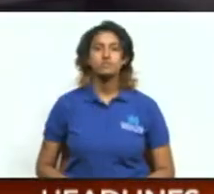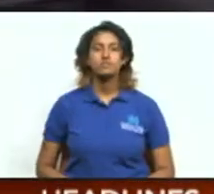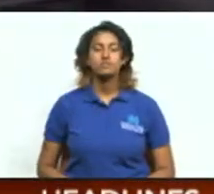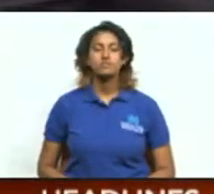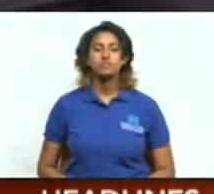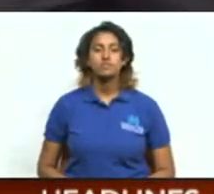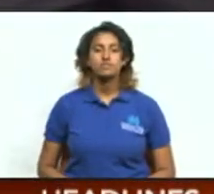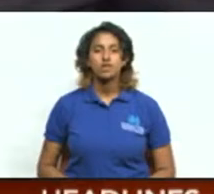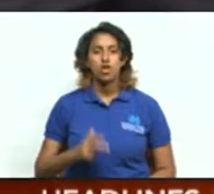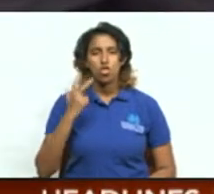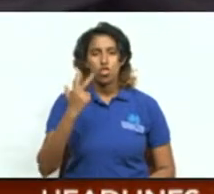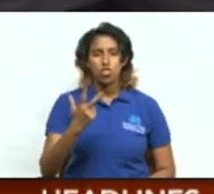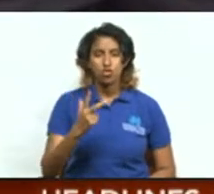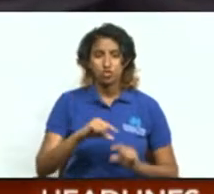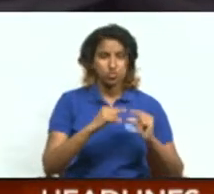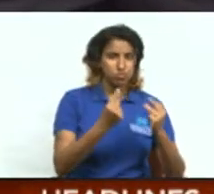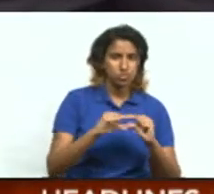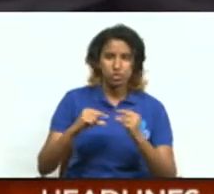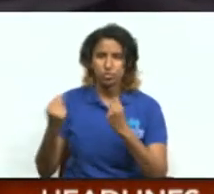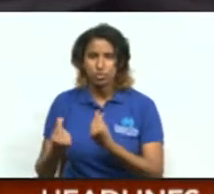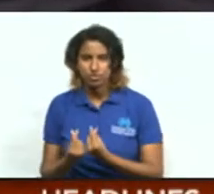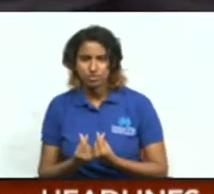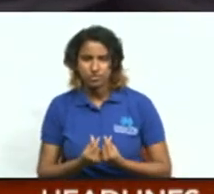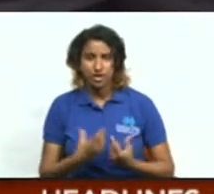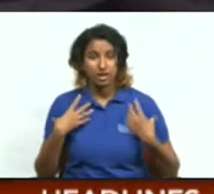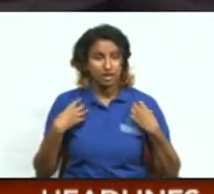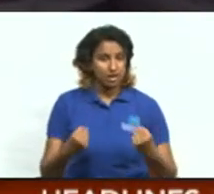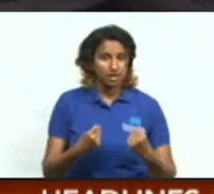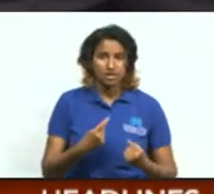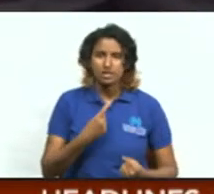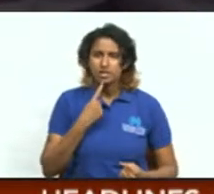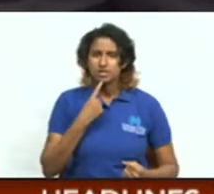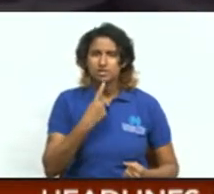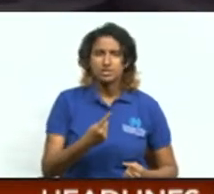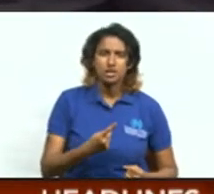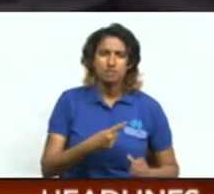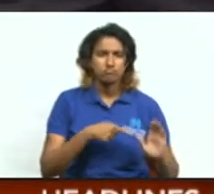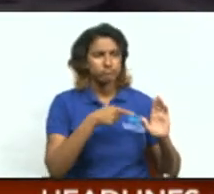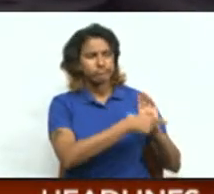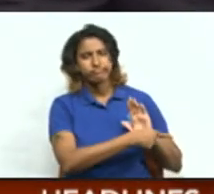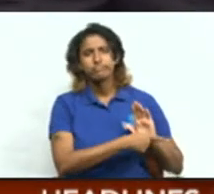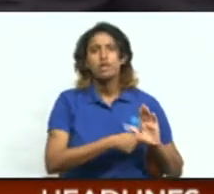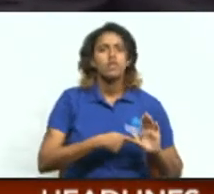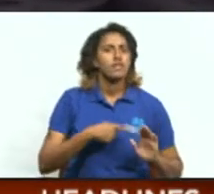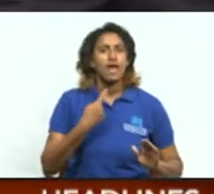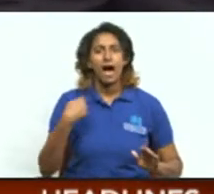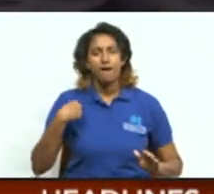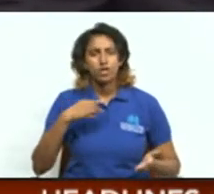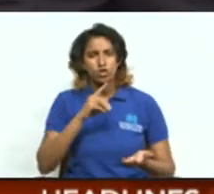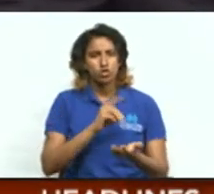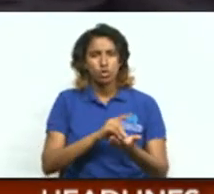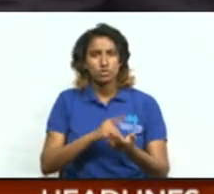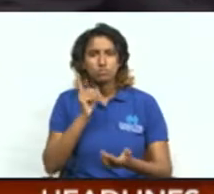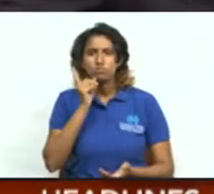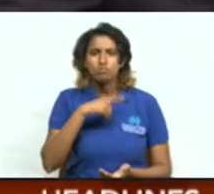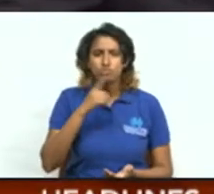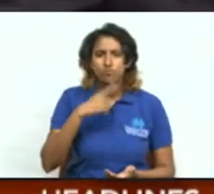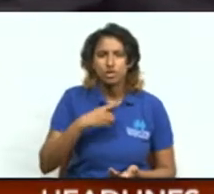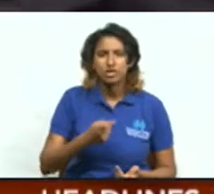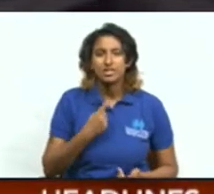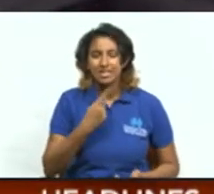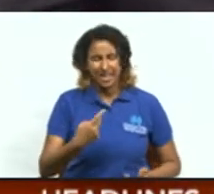Three health groups are tonight sounding an alarm to the authorities over fake medical practitioners offering dubious cures